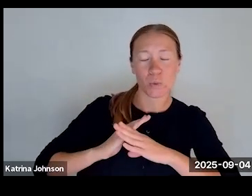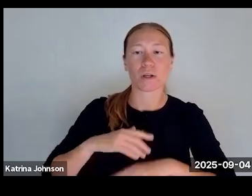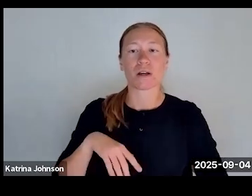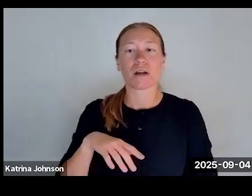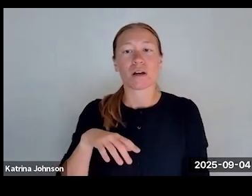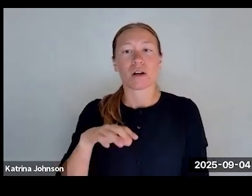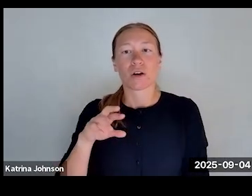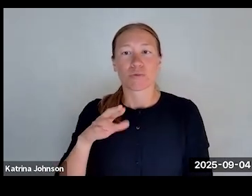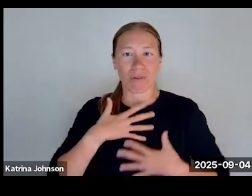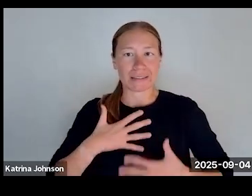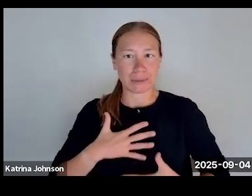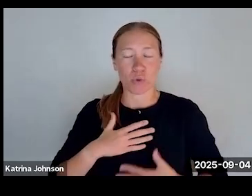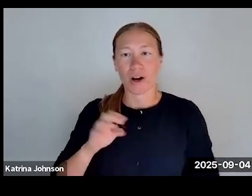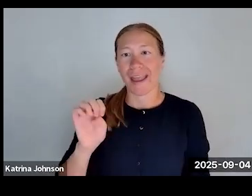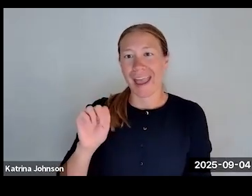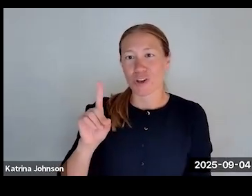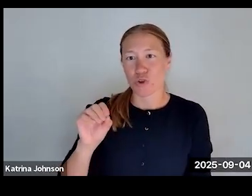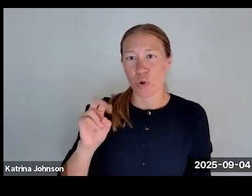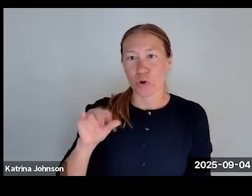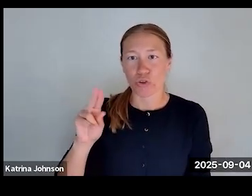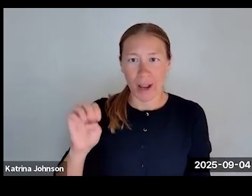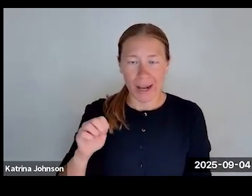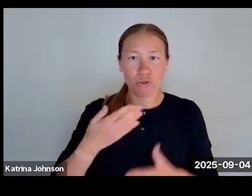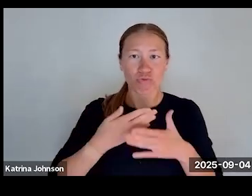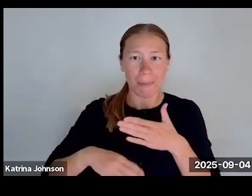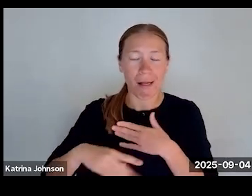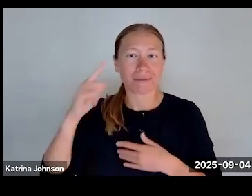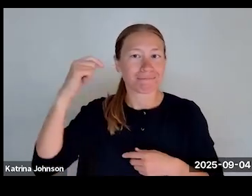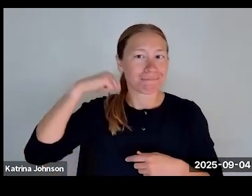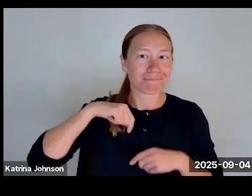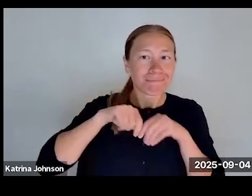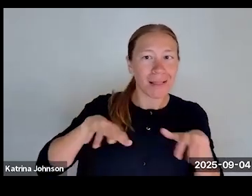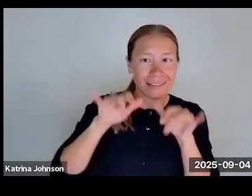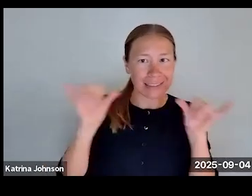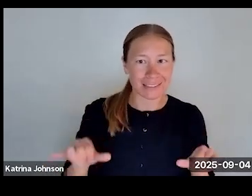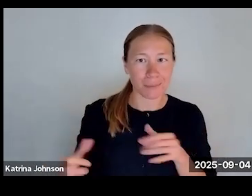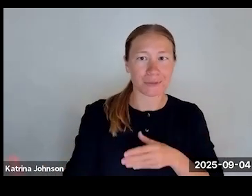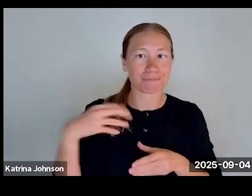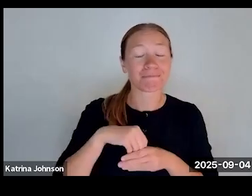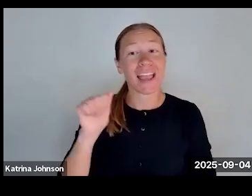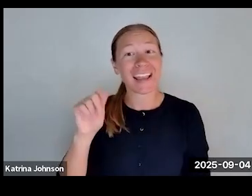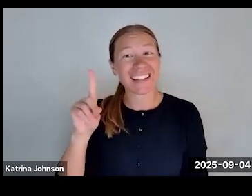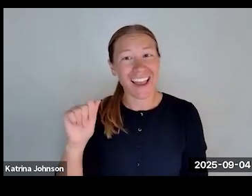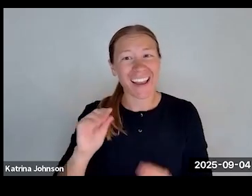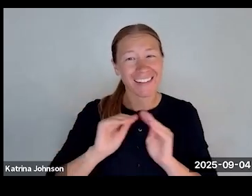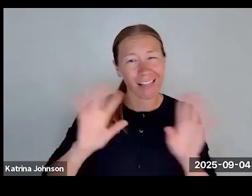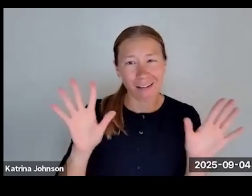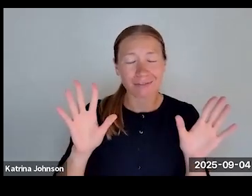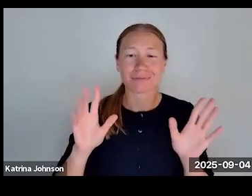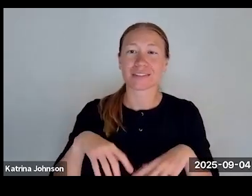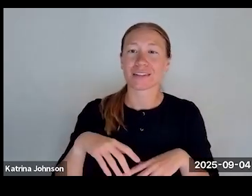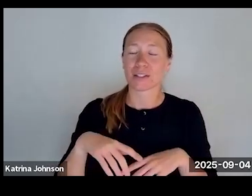respiratory, endocrine, reproductive, and neurological systems. The ADA also makes clear that the